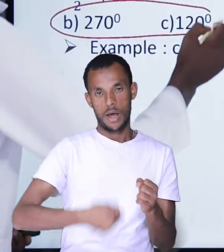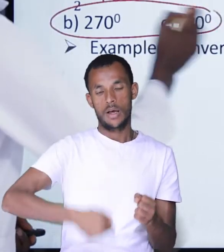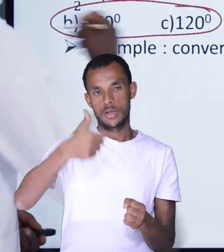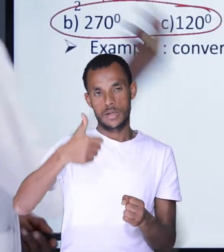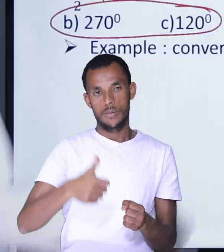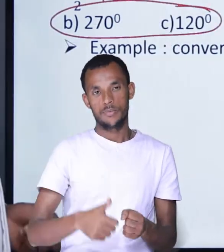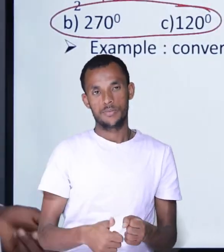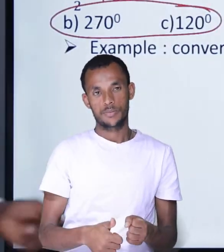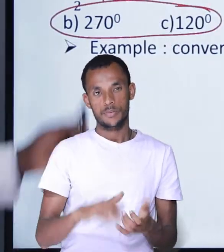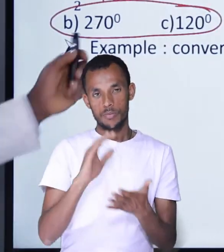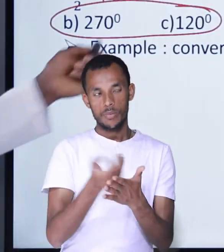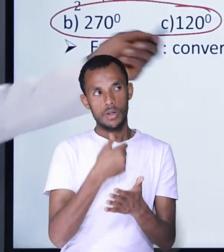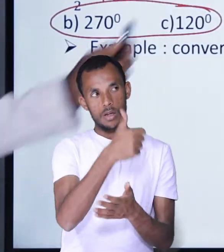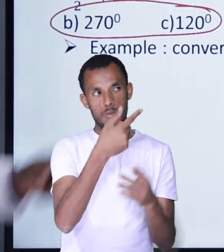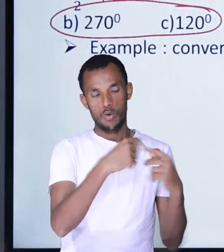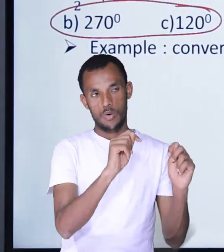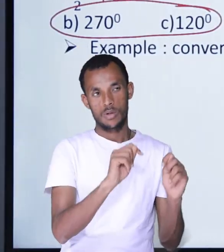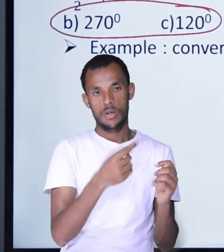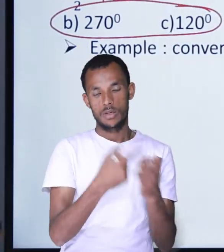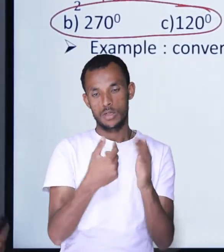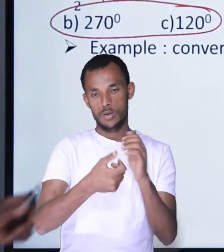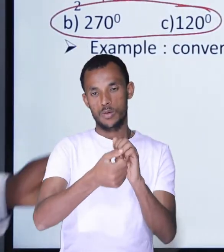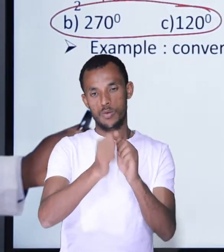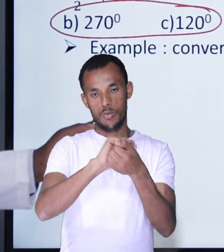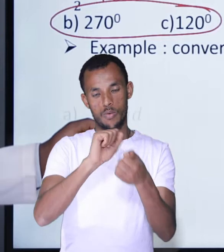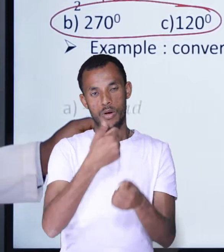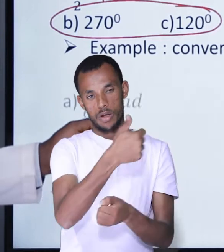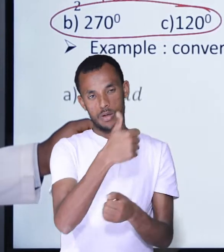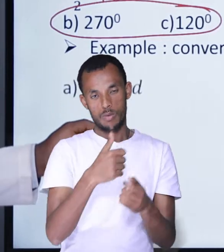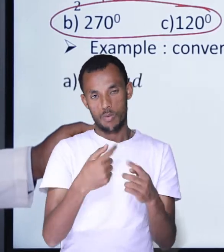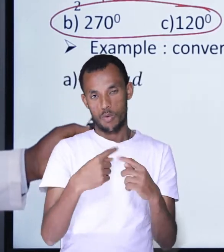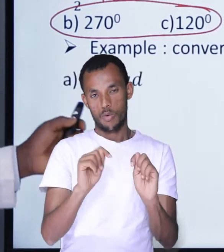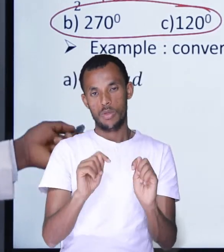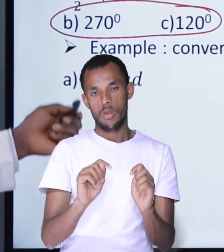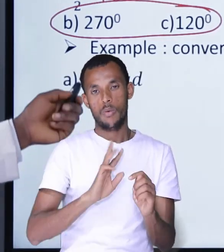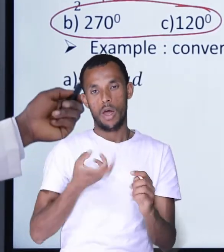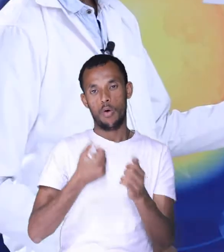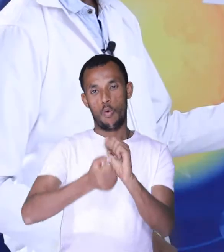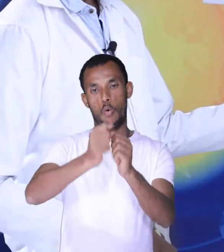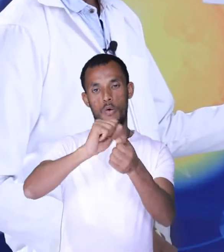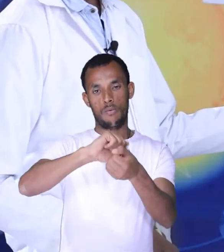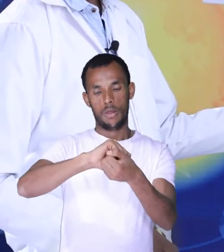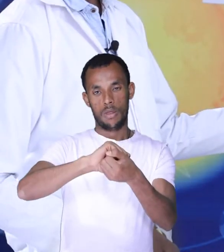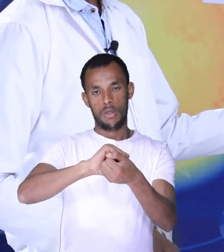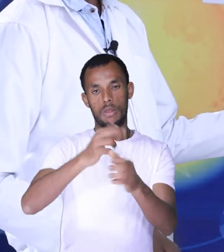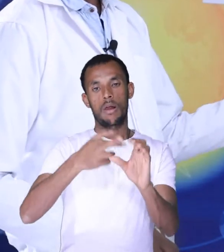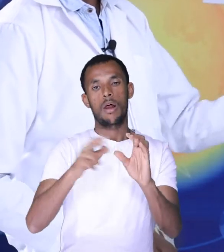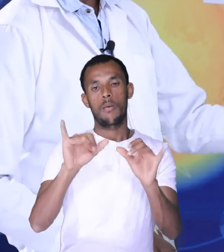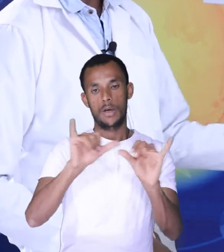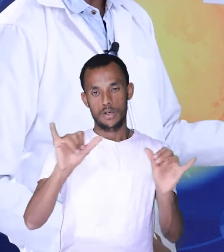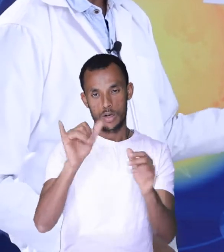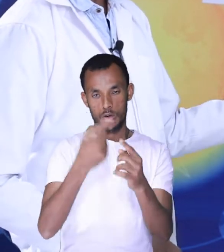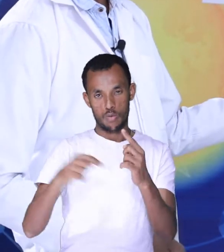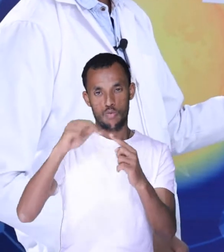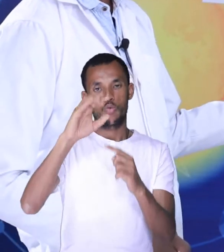Take this by yourself, convert this one into radian measure, and also we can convert radian measure